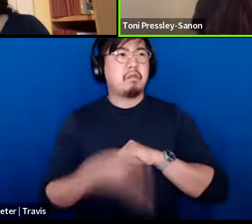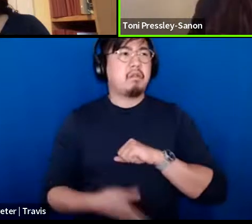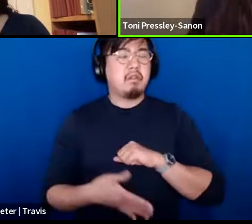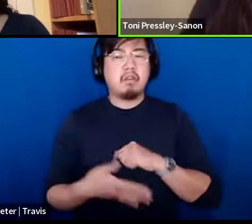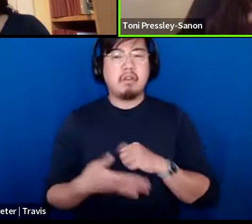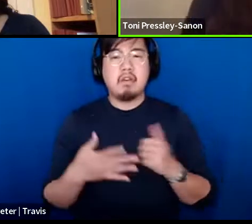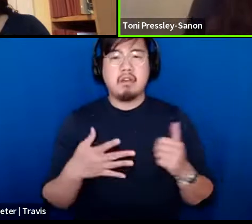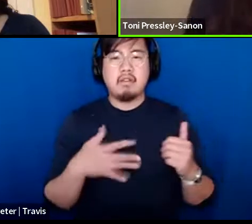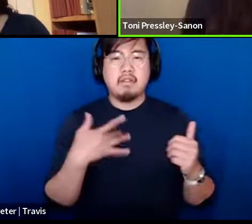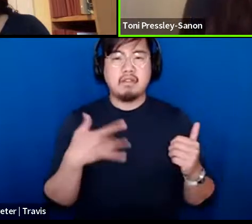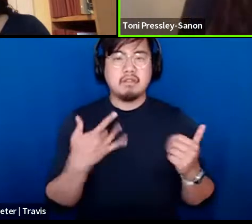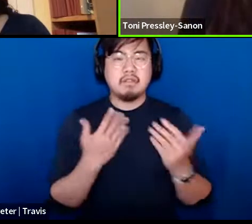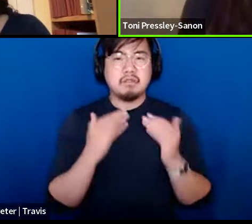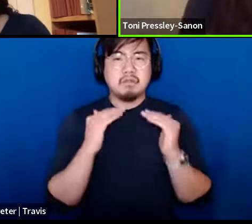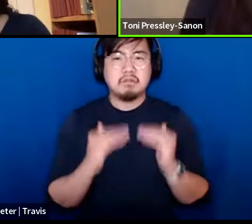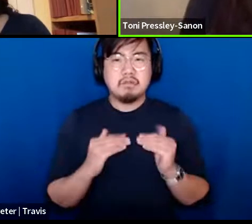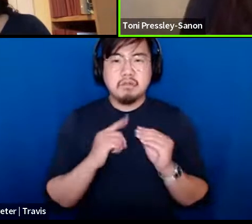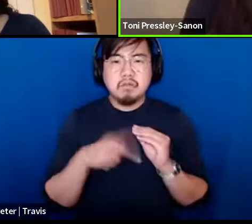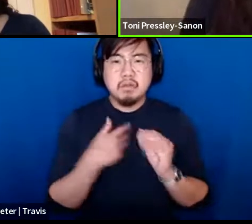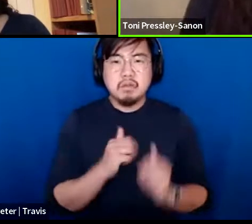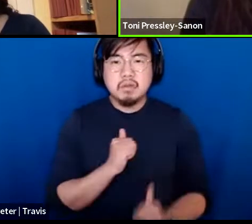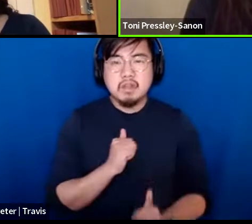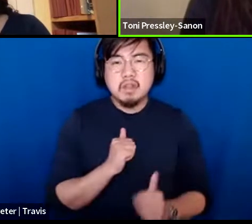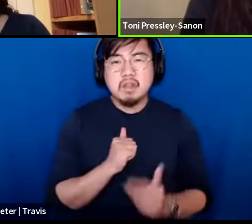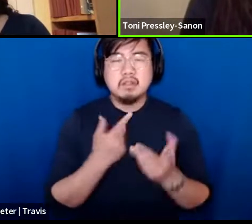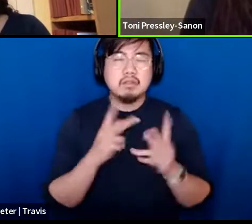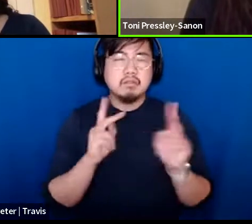about myself. And